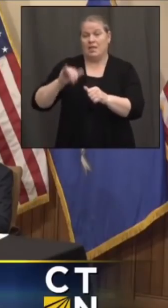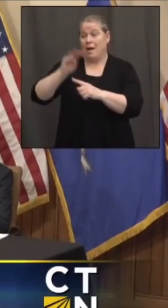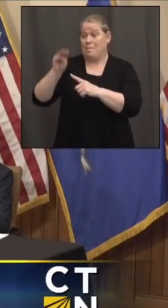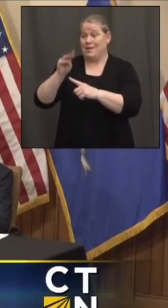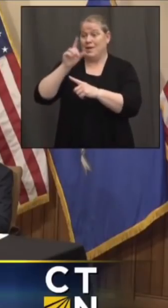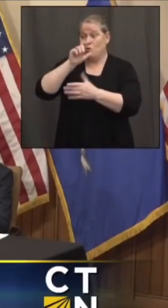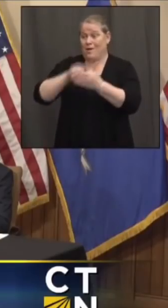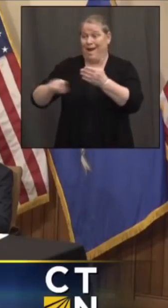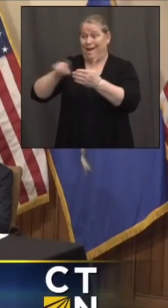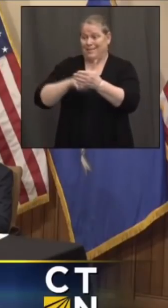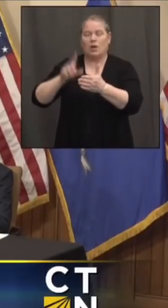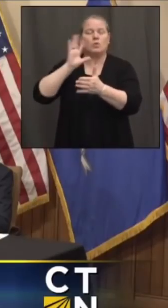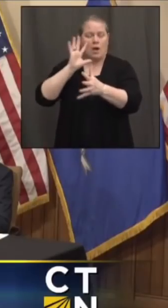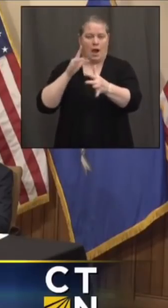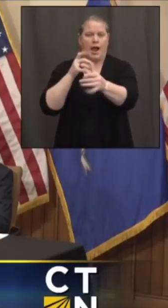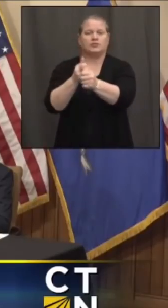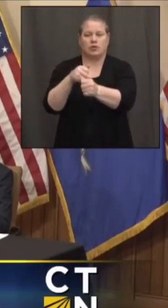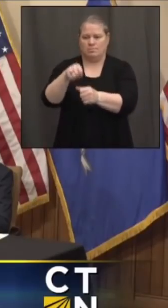Connecticut Public Media.